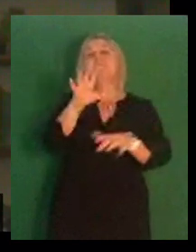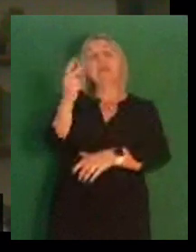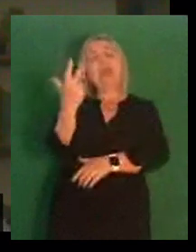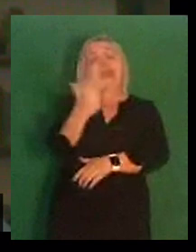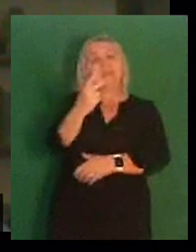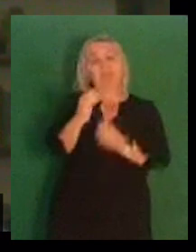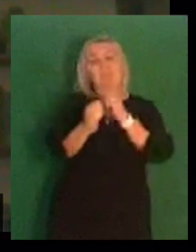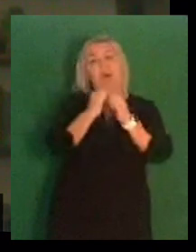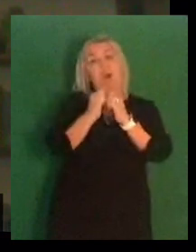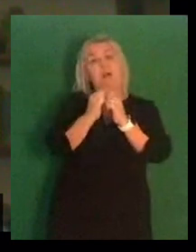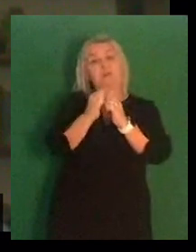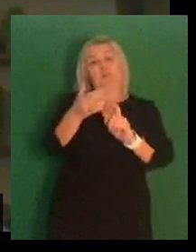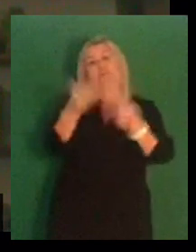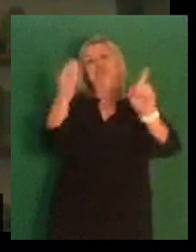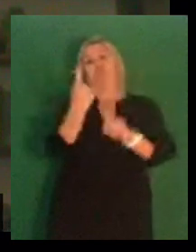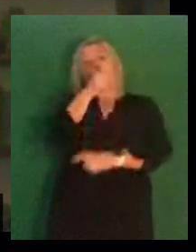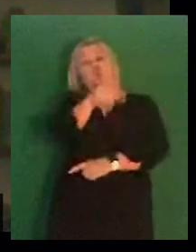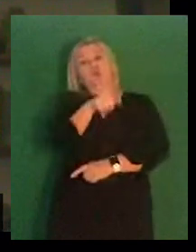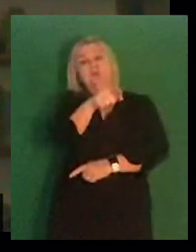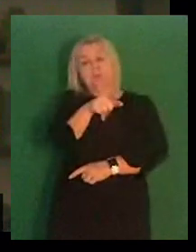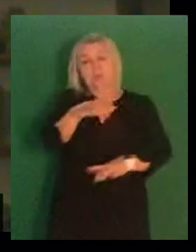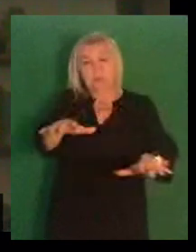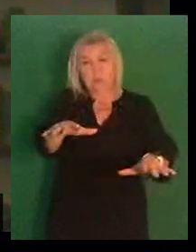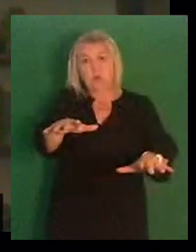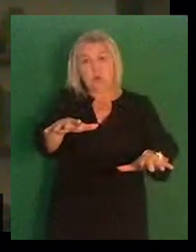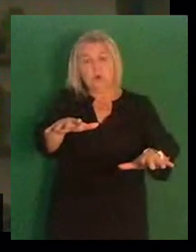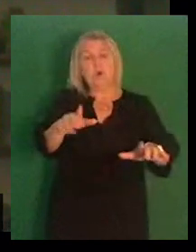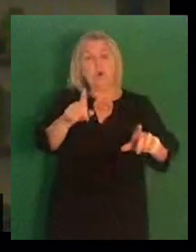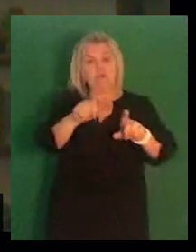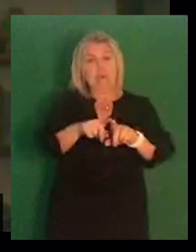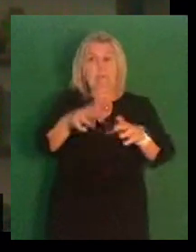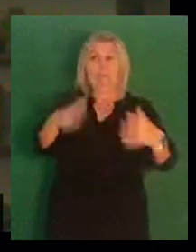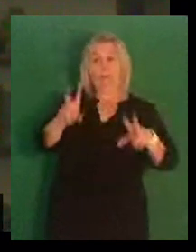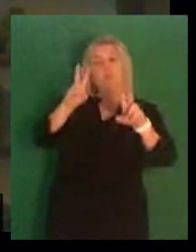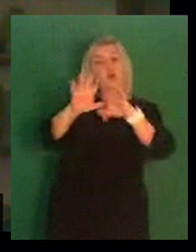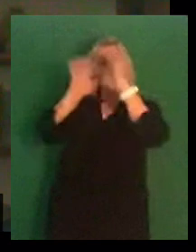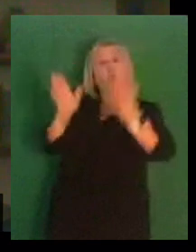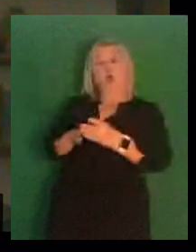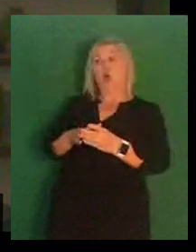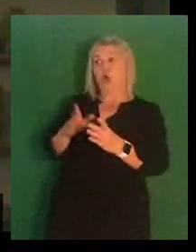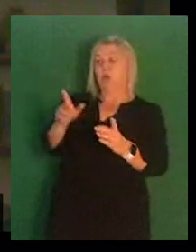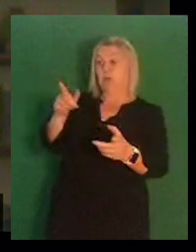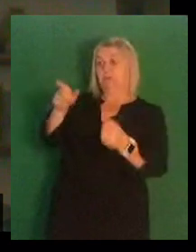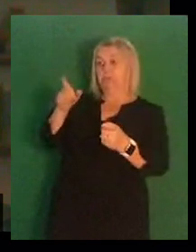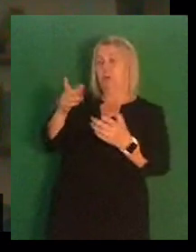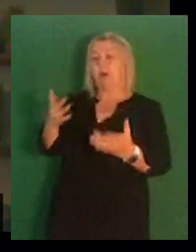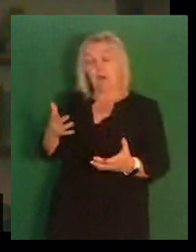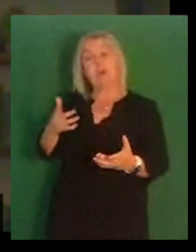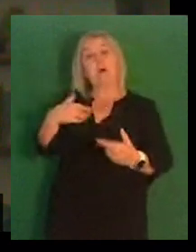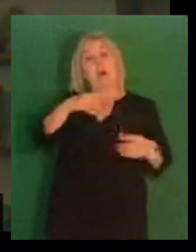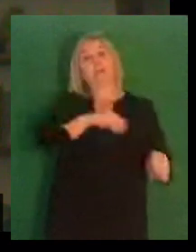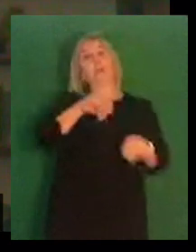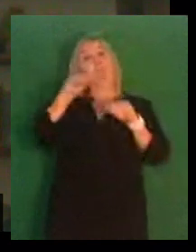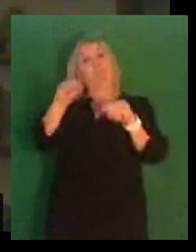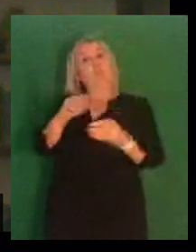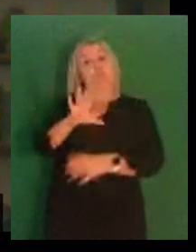the opportunity to see how this was kind of unfolding elsewhere in the world. I had just moved to Makanda, actually, and Makanda is the town where the festival is